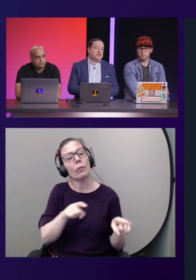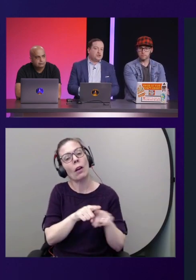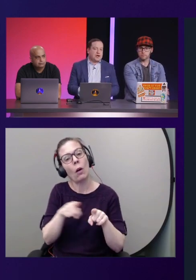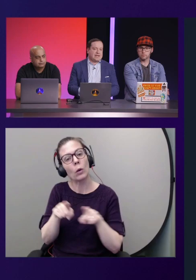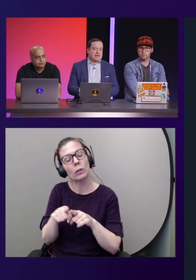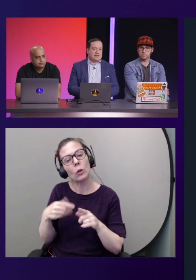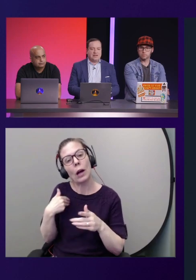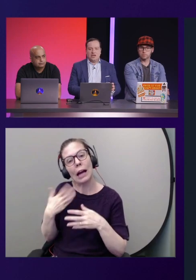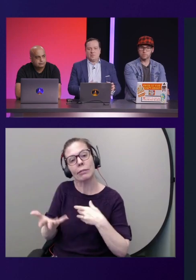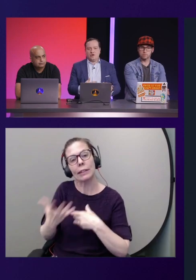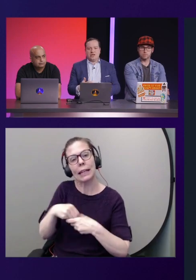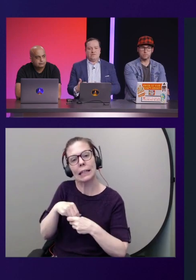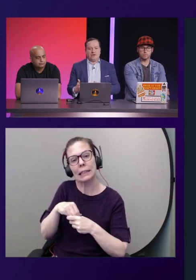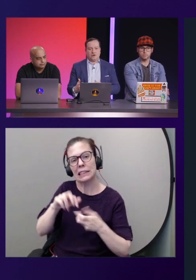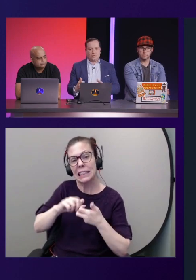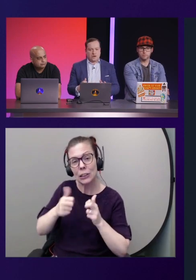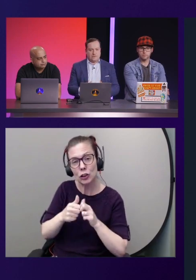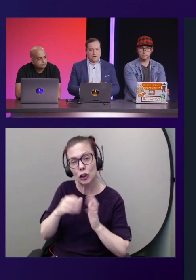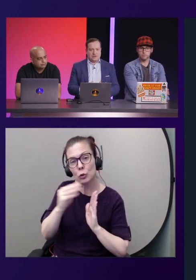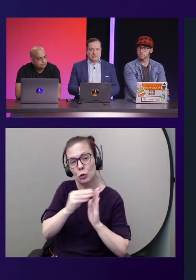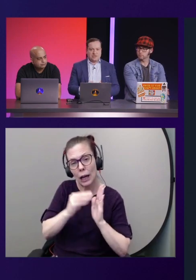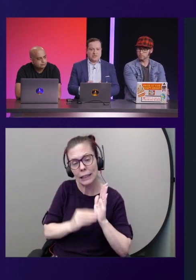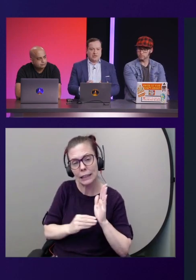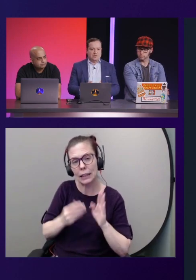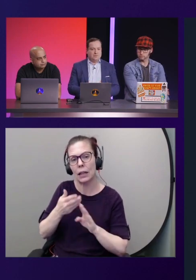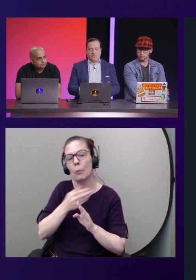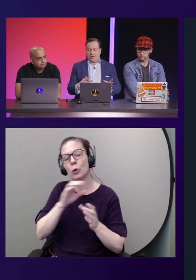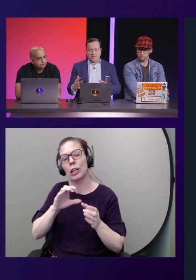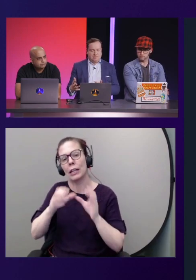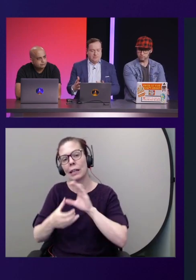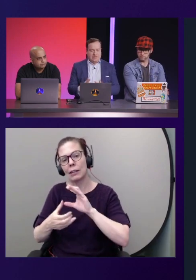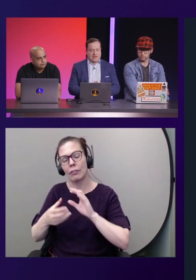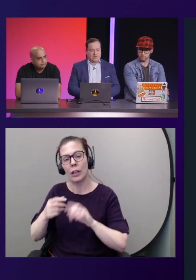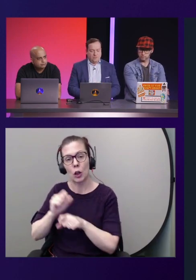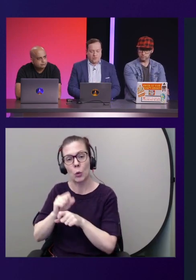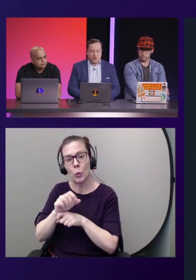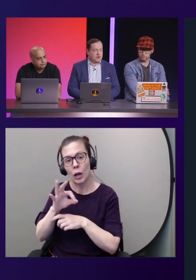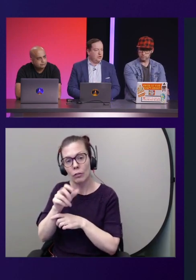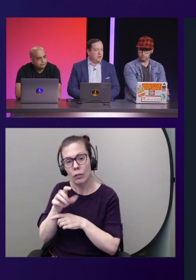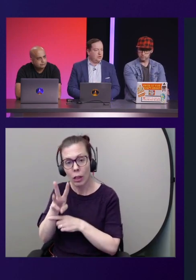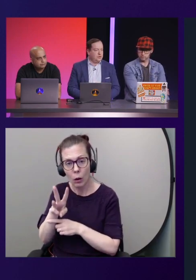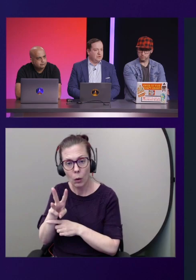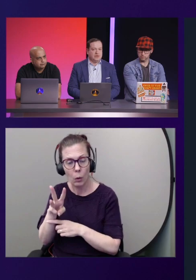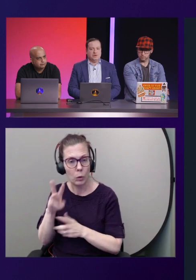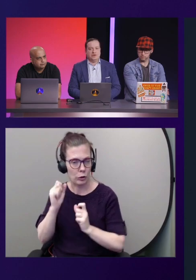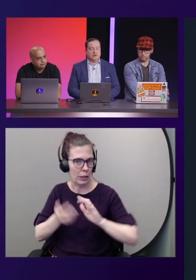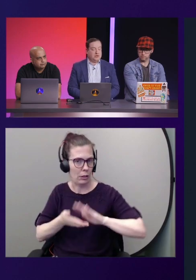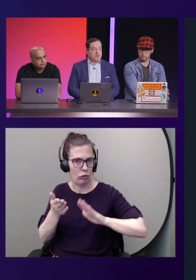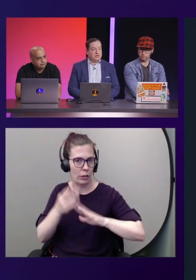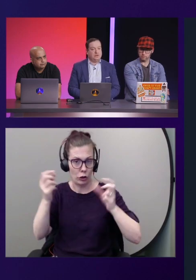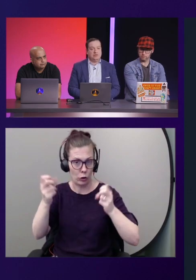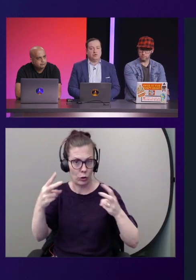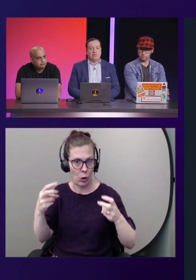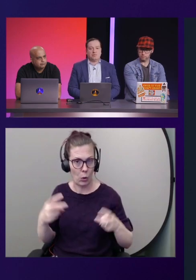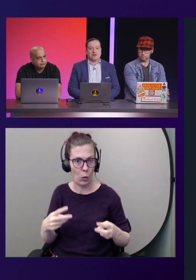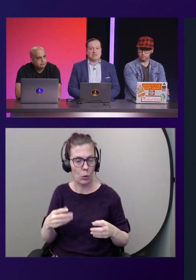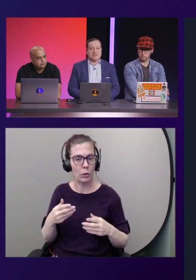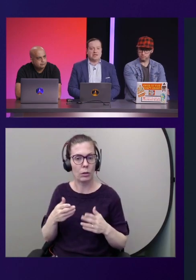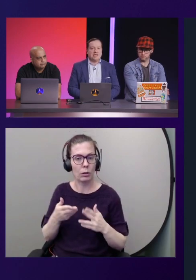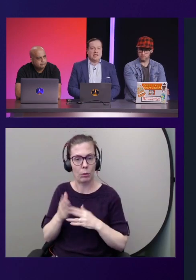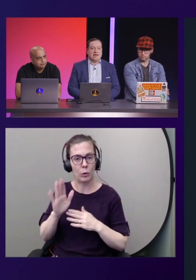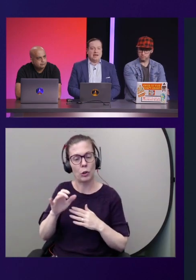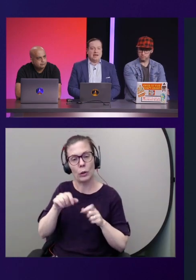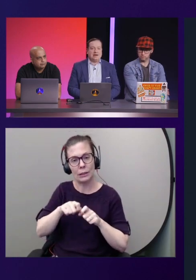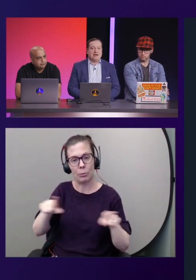built-in issue tracking, pre-configured workflows, so that can run your code through the deployment